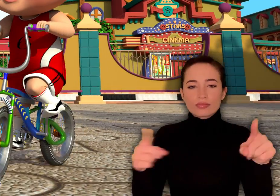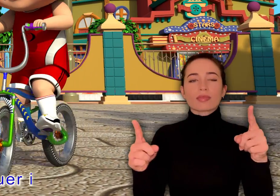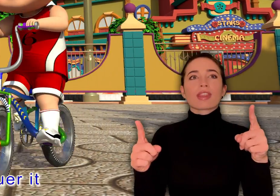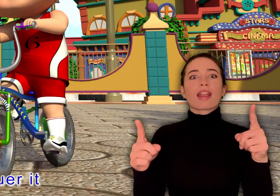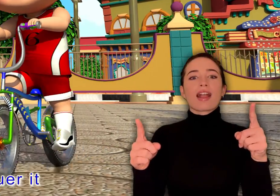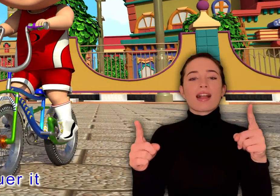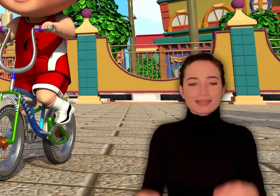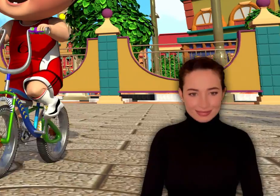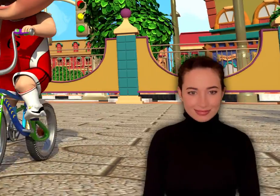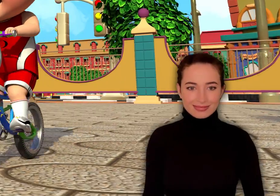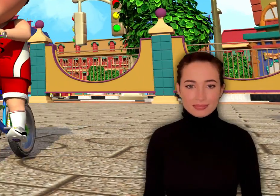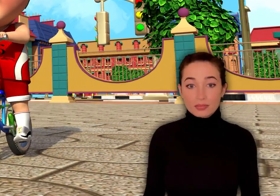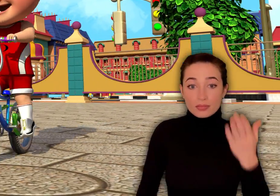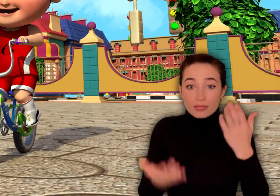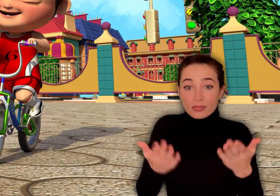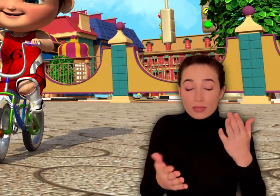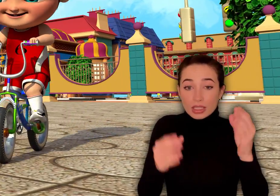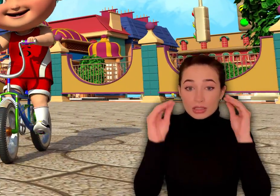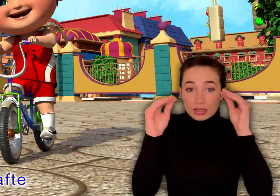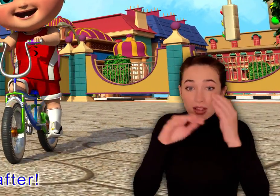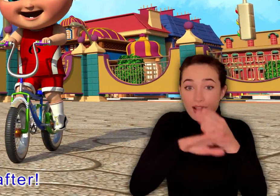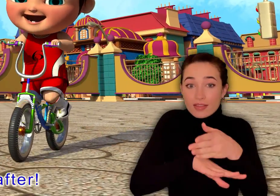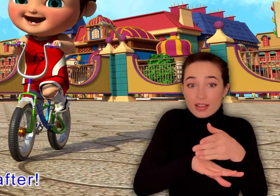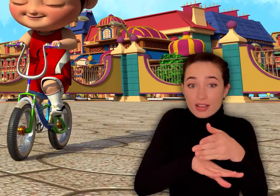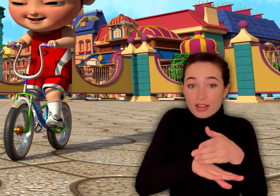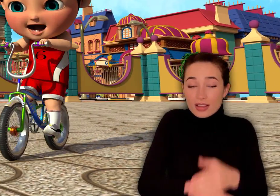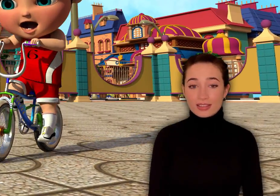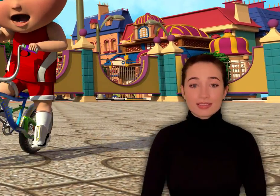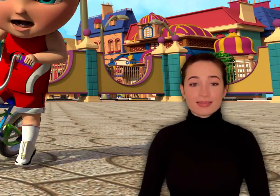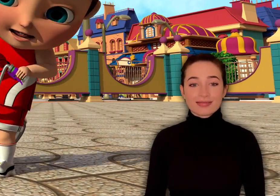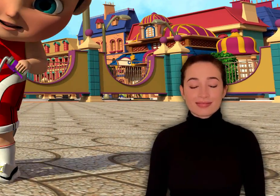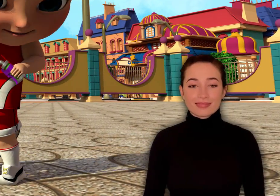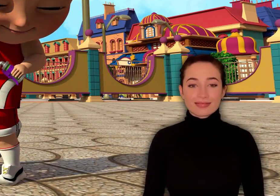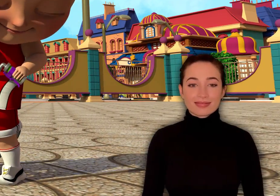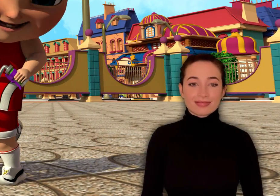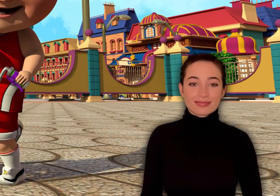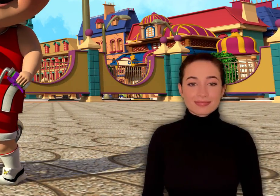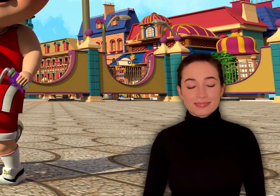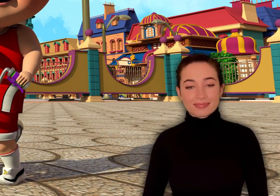it and Conquer it and maybe we'll teach it